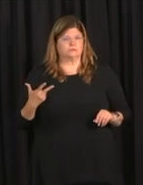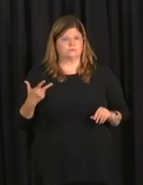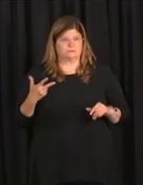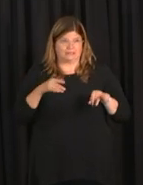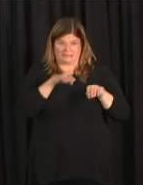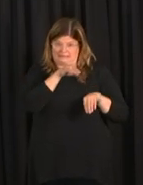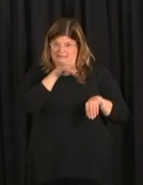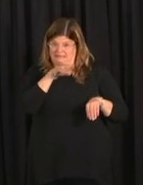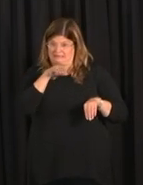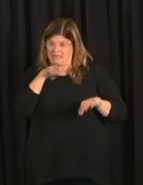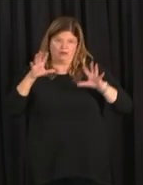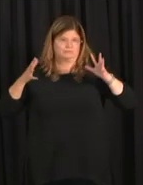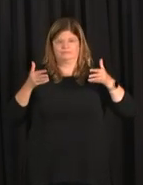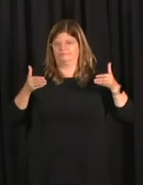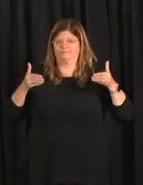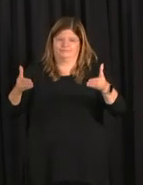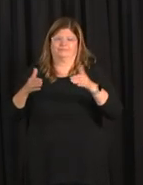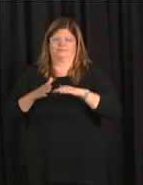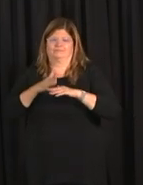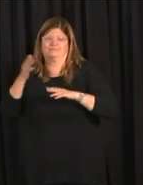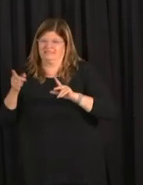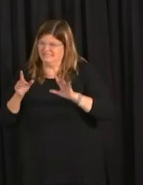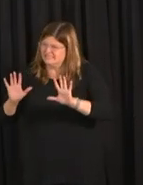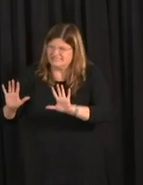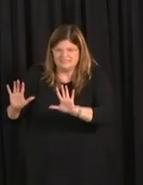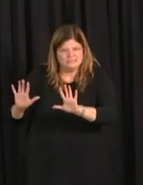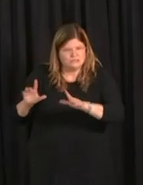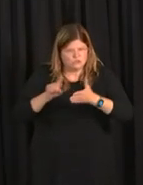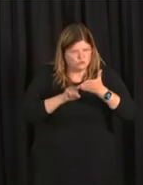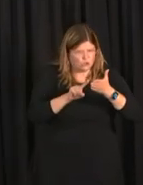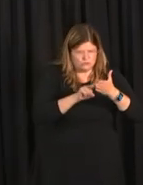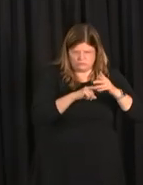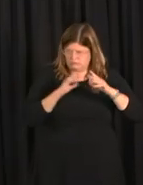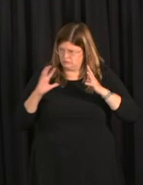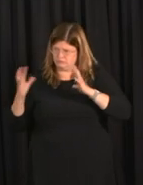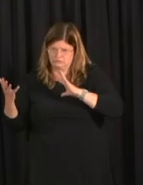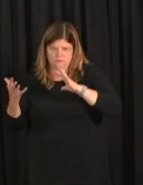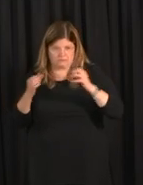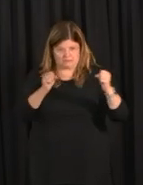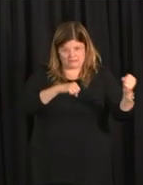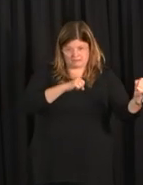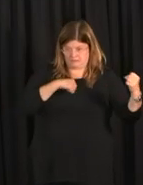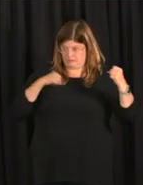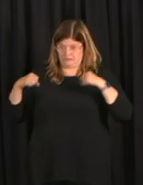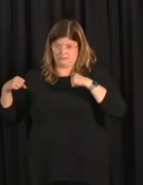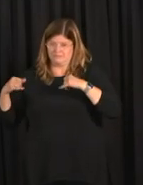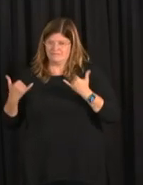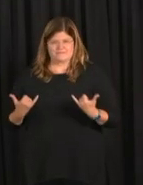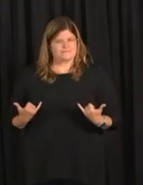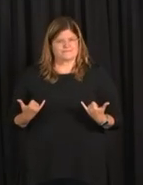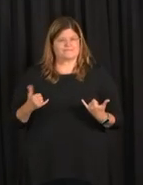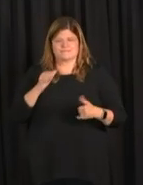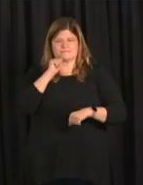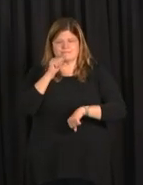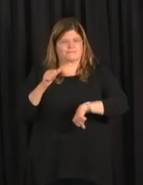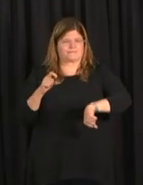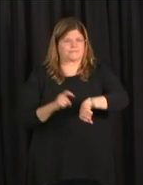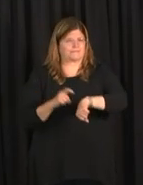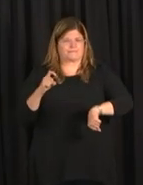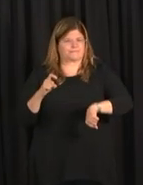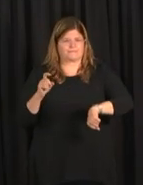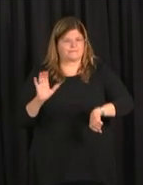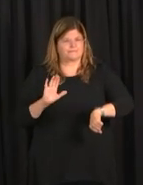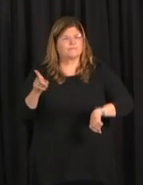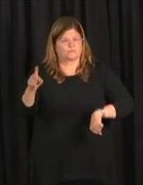those changes in any direction have been sustained. When you go to the website to look at the metrics, you will see some of the